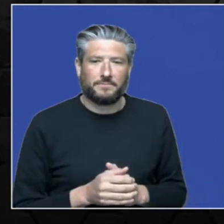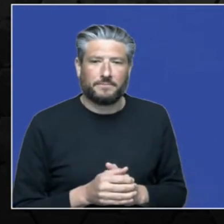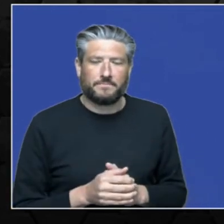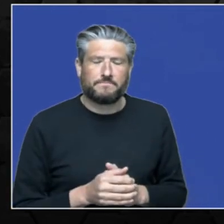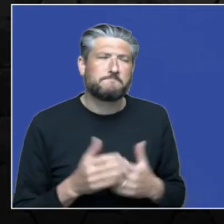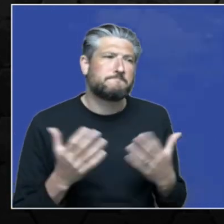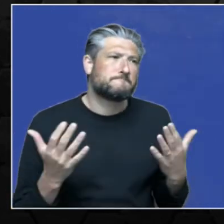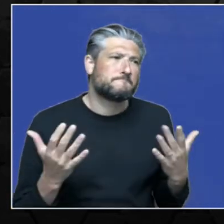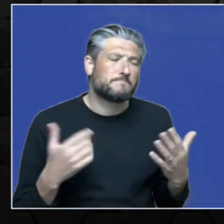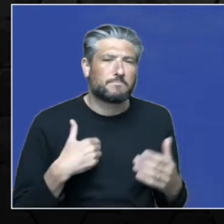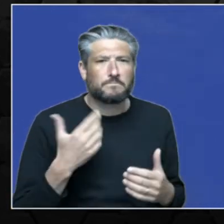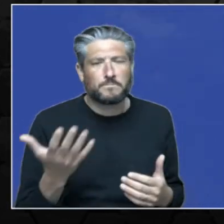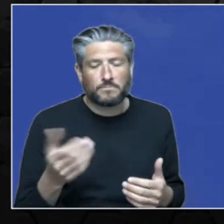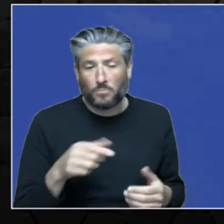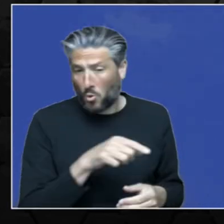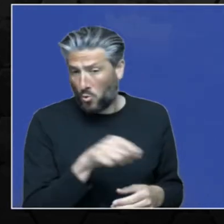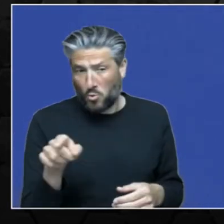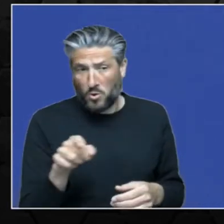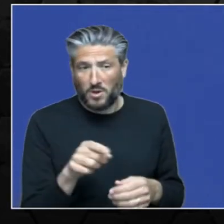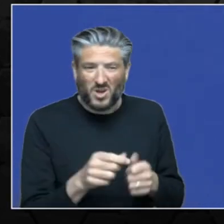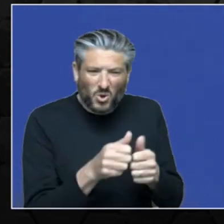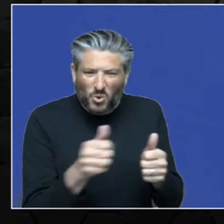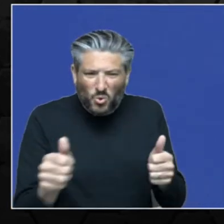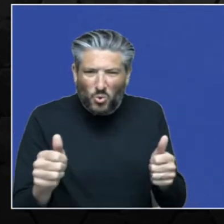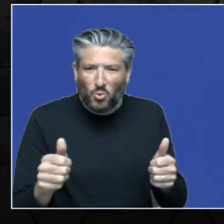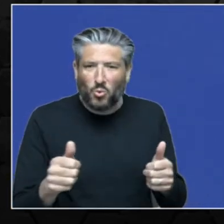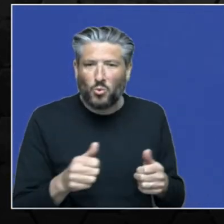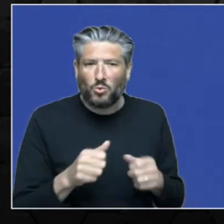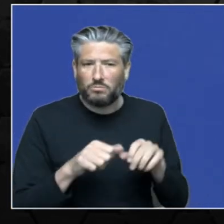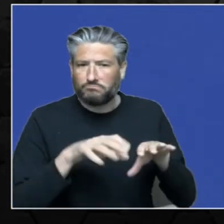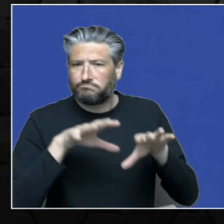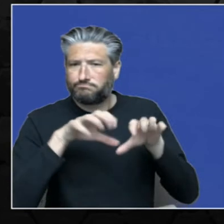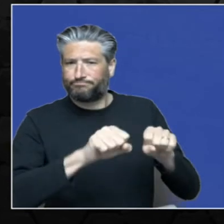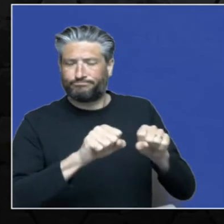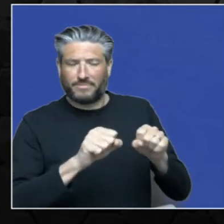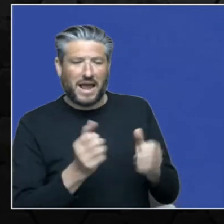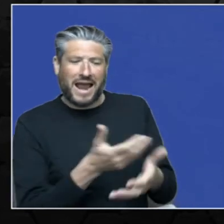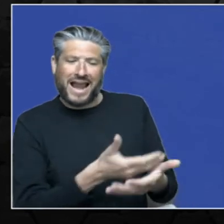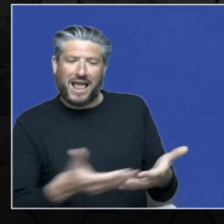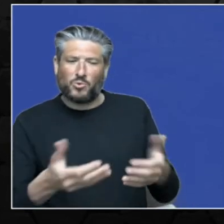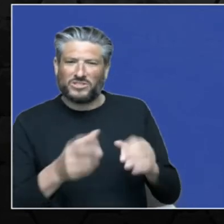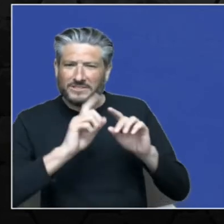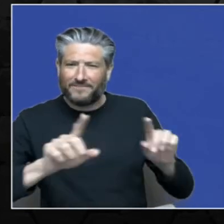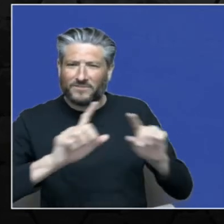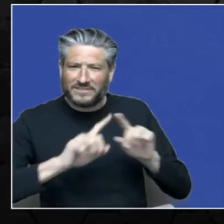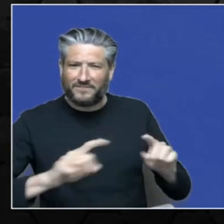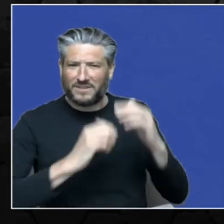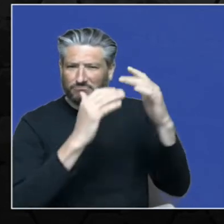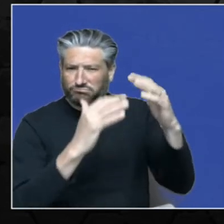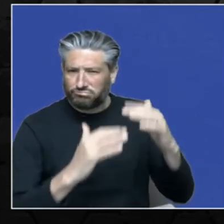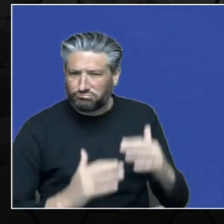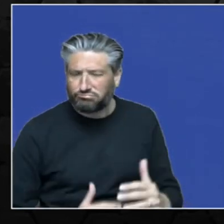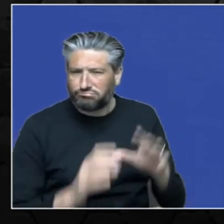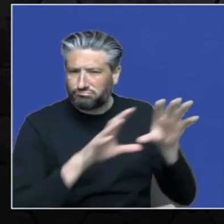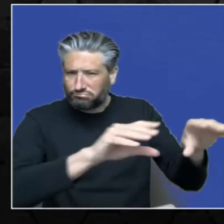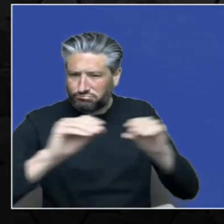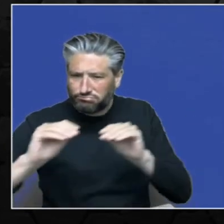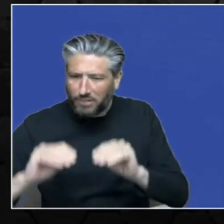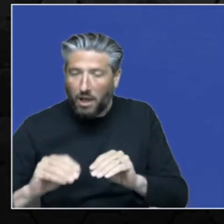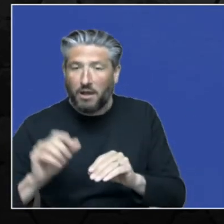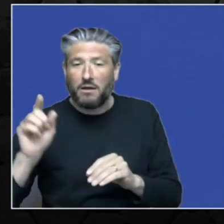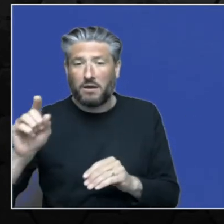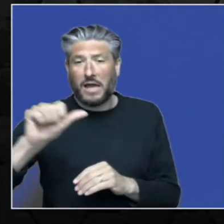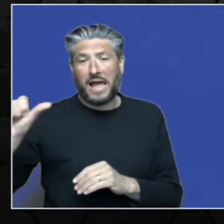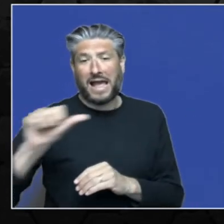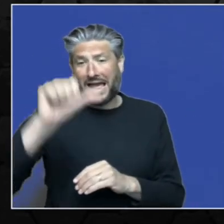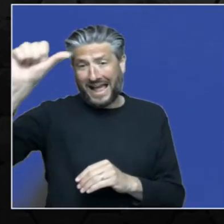when you literally give a text of a different language, so Azure Cognitive Services, Azure Sentiment Analysis supports Hindi. I